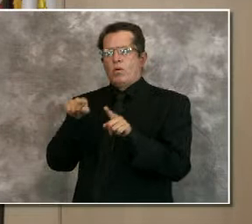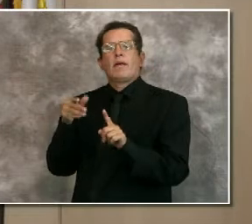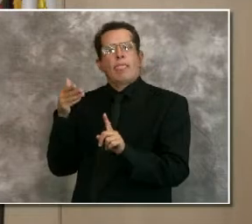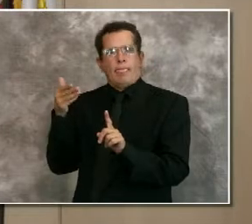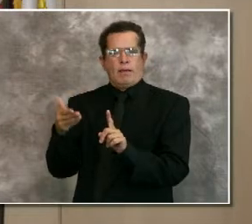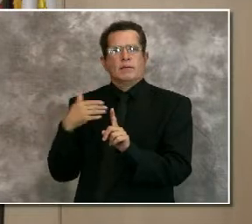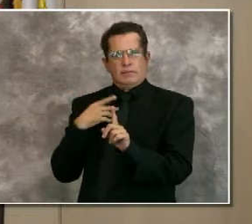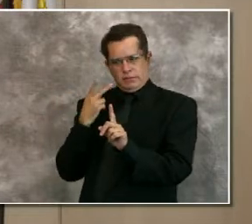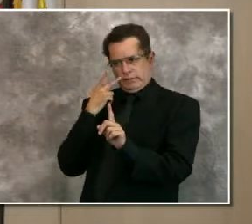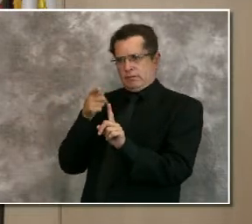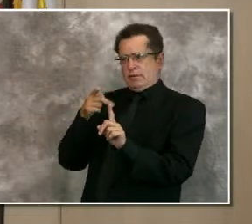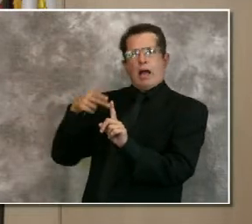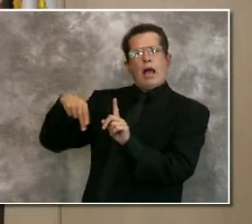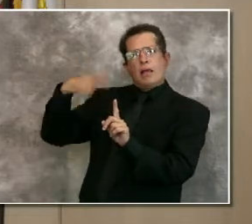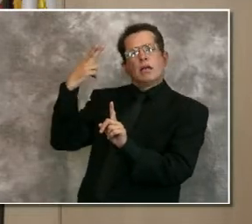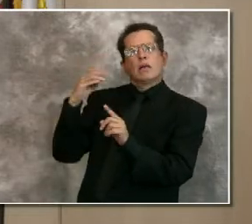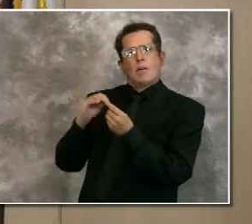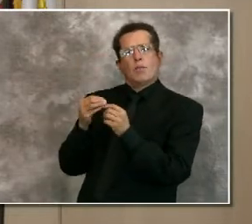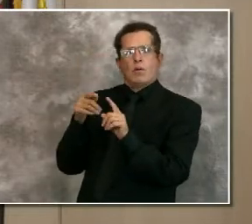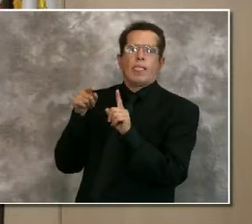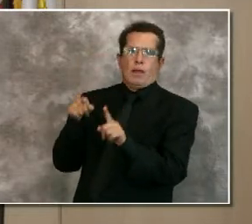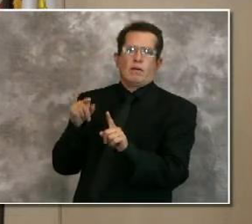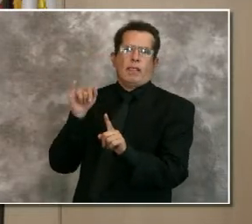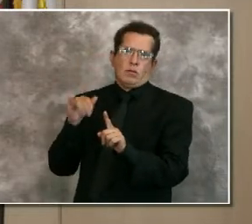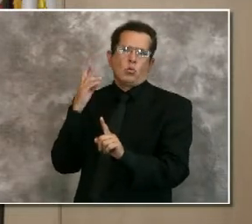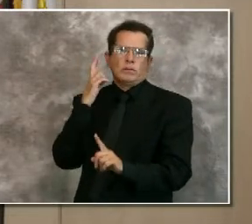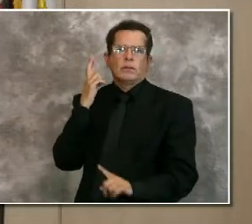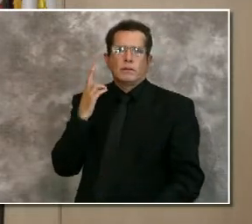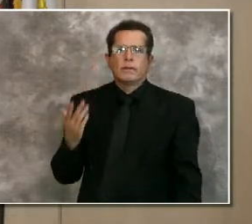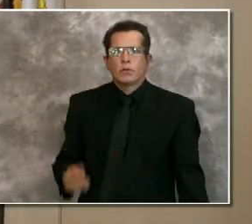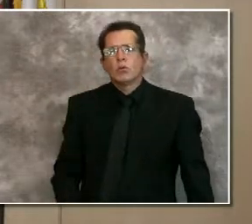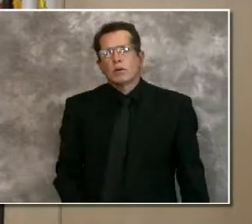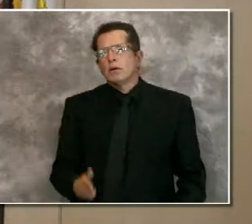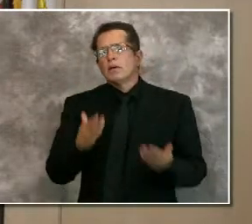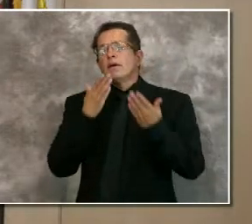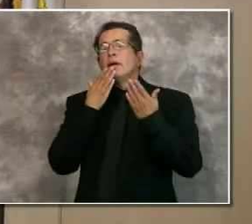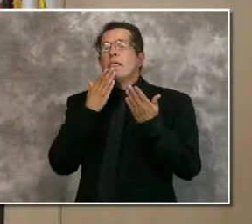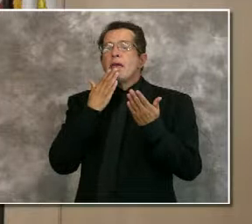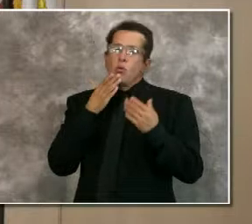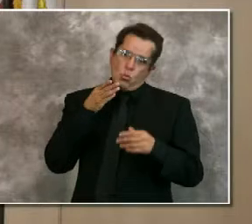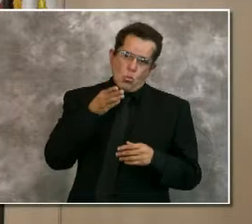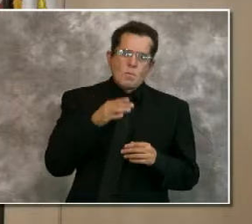and that's where we are seeing our highest number of cases. Thank you.